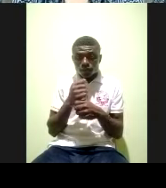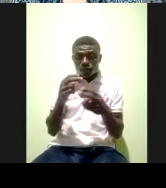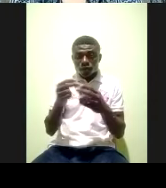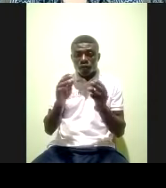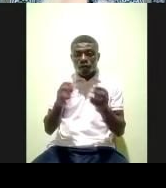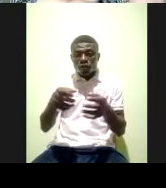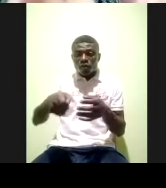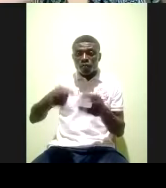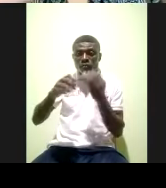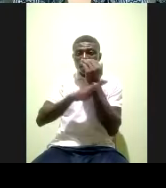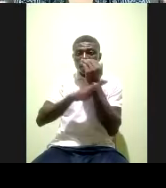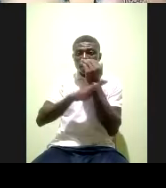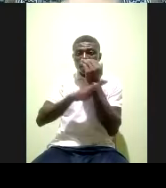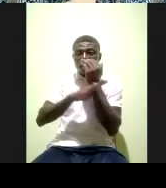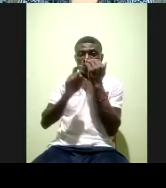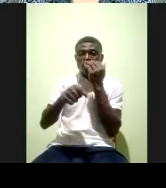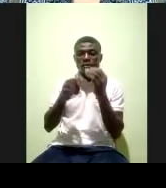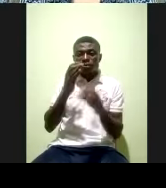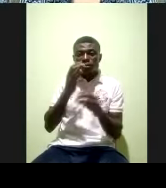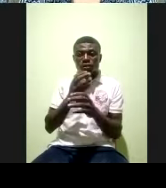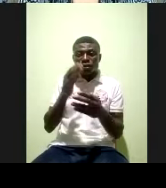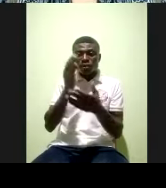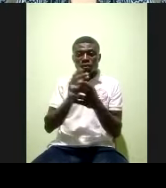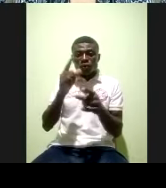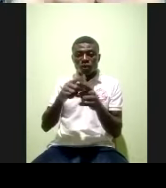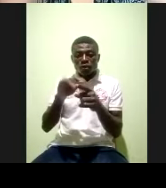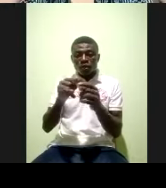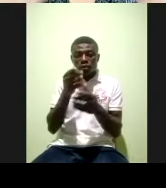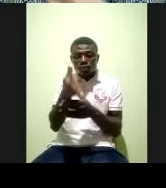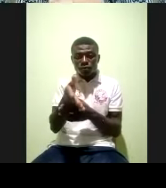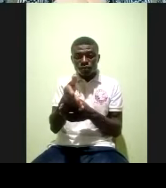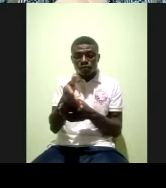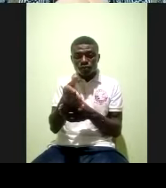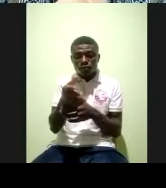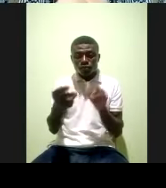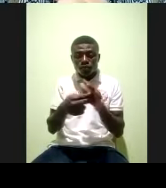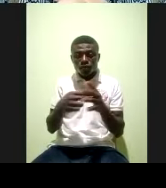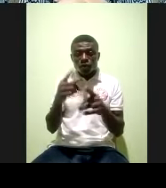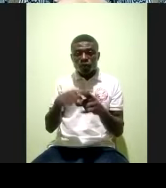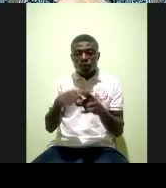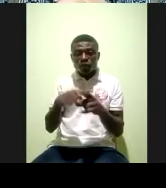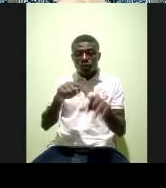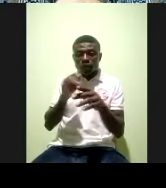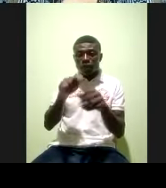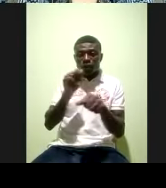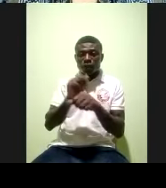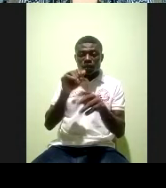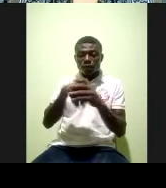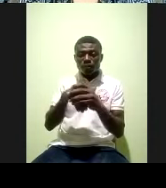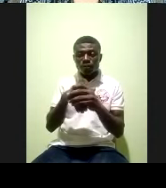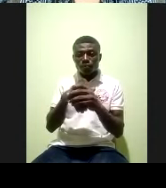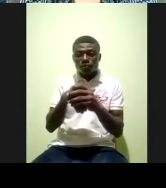very careful. Some of the words which I could decipher are these words from this passage.